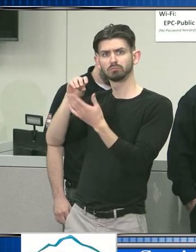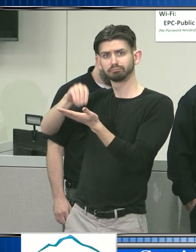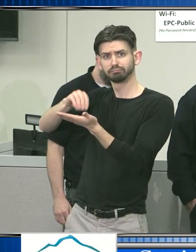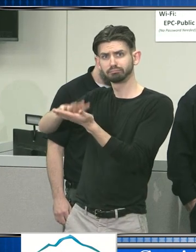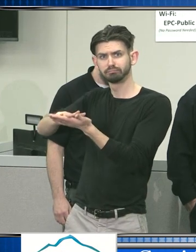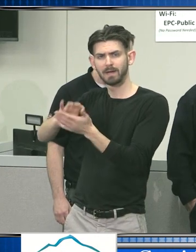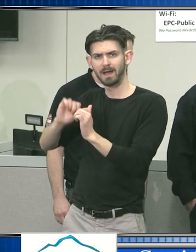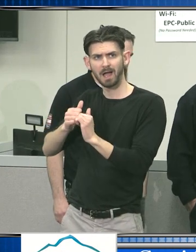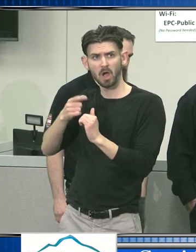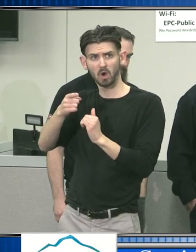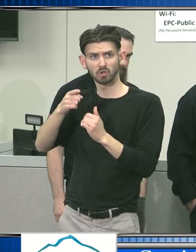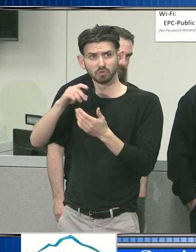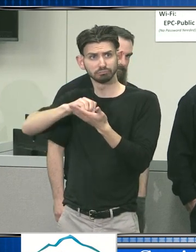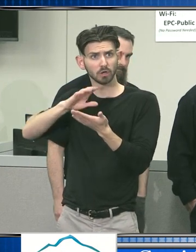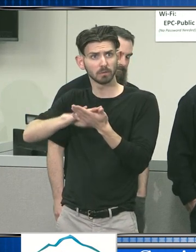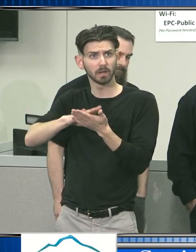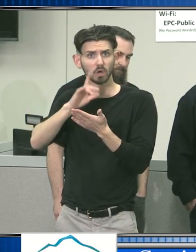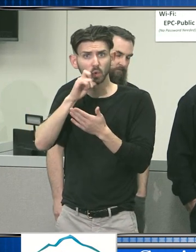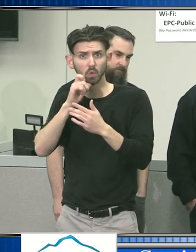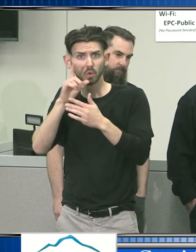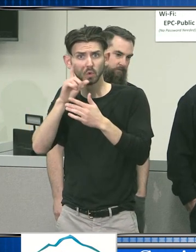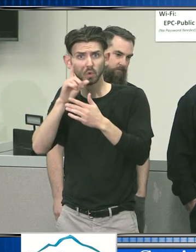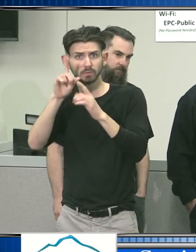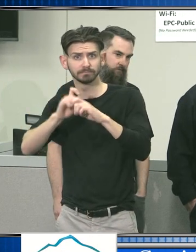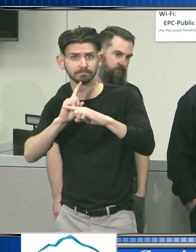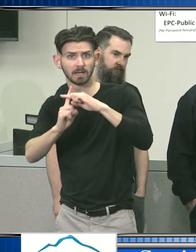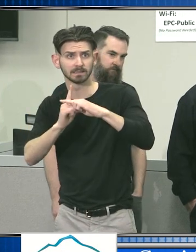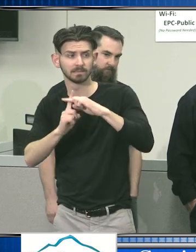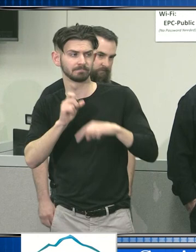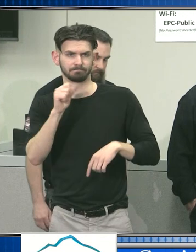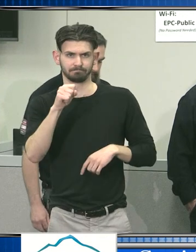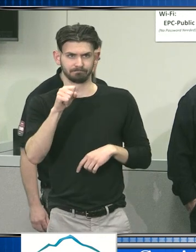positive? Yes. Got it.